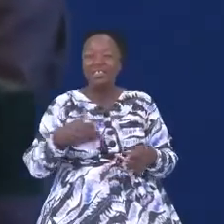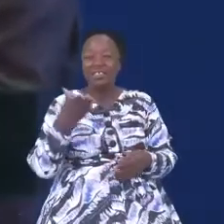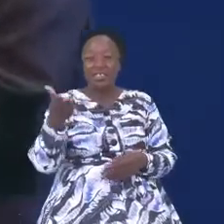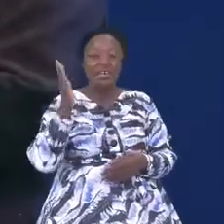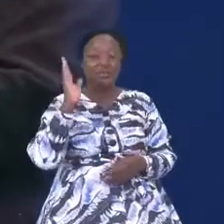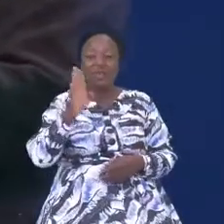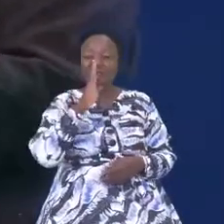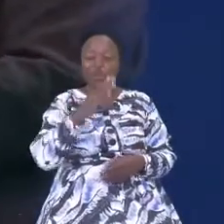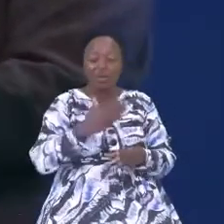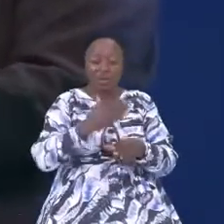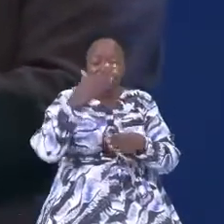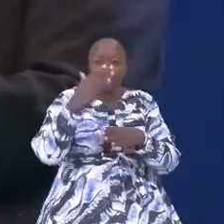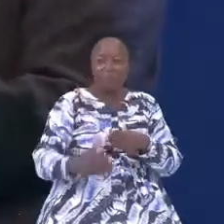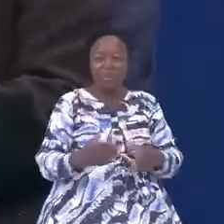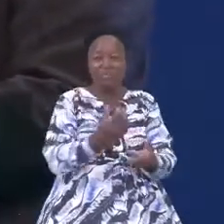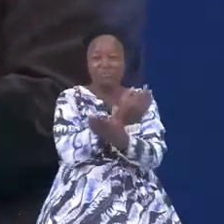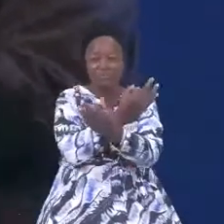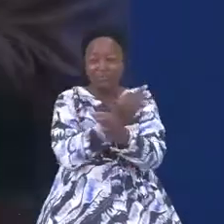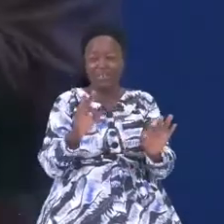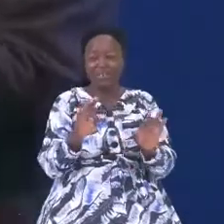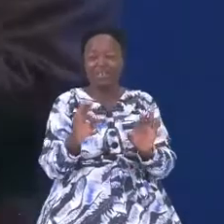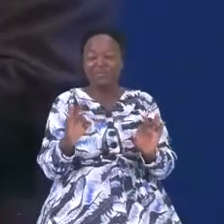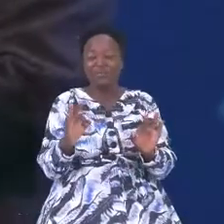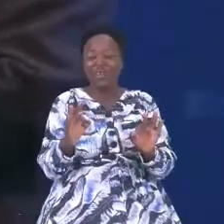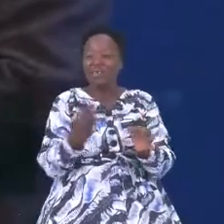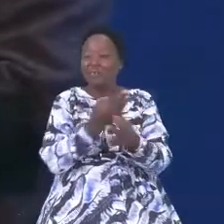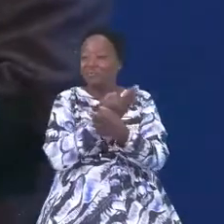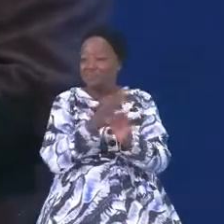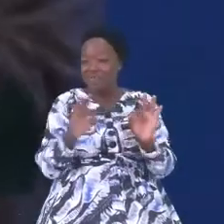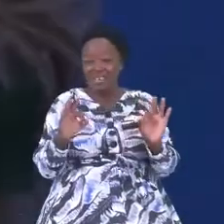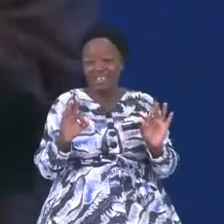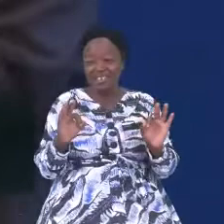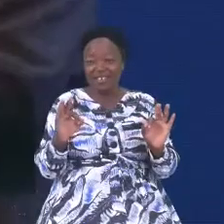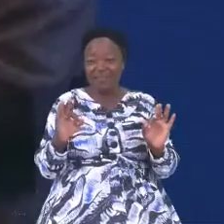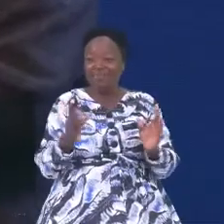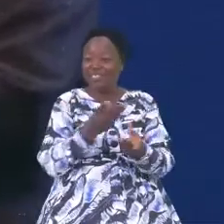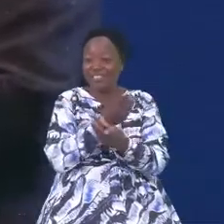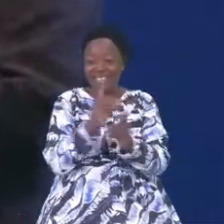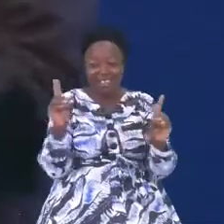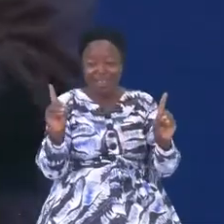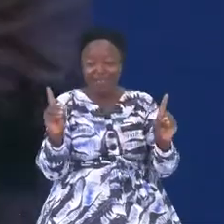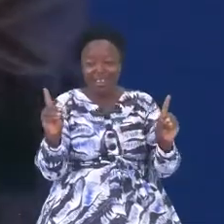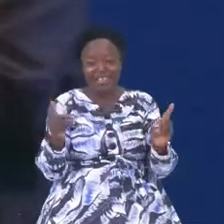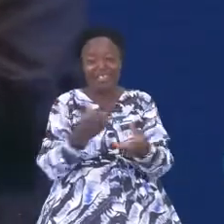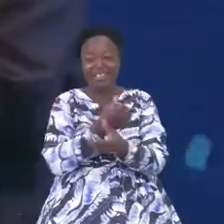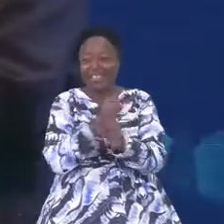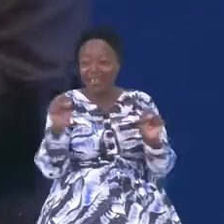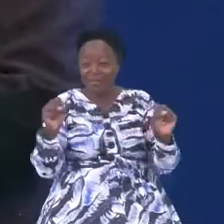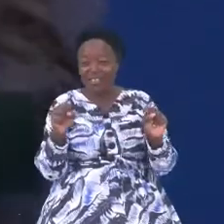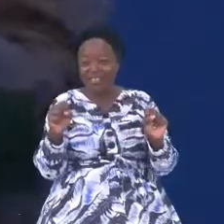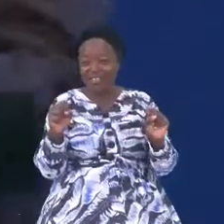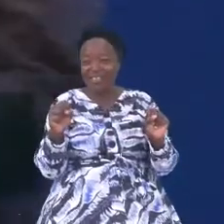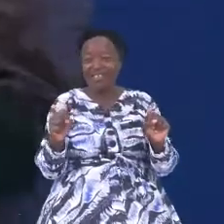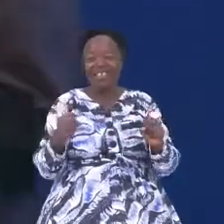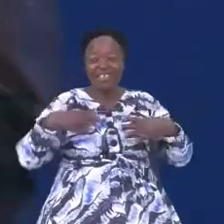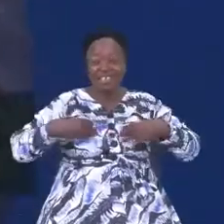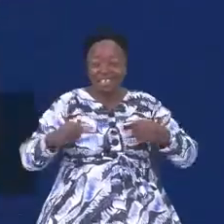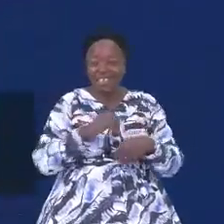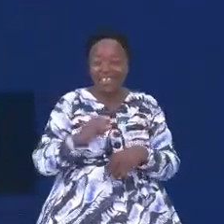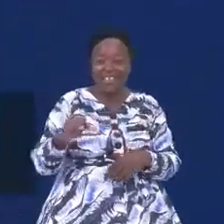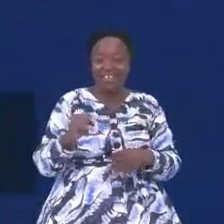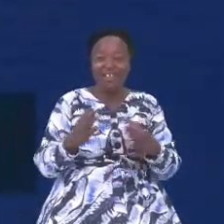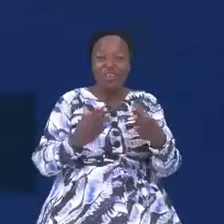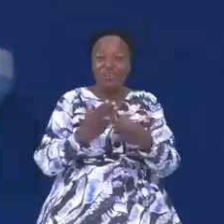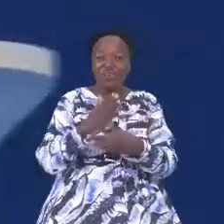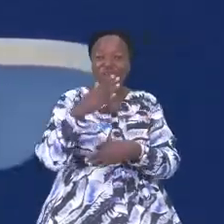all-round emancipation, freedom, deliverance, salvation, healing through